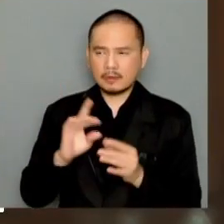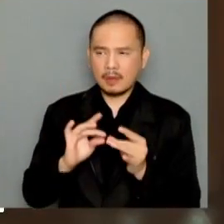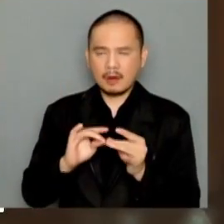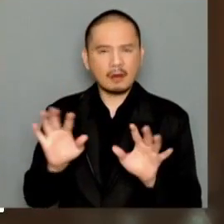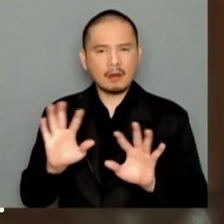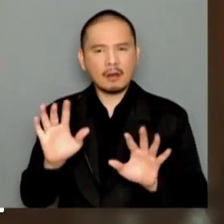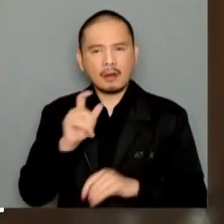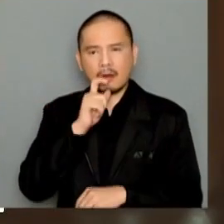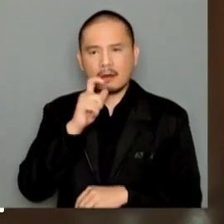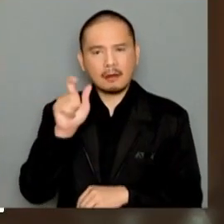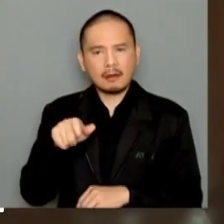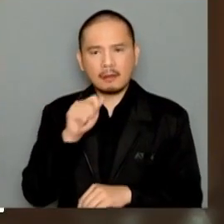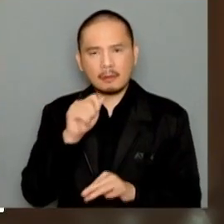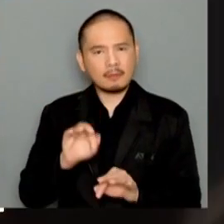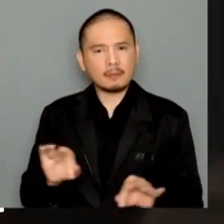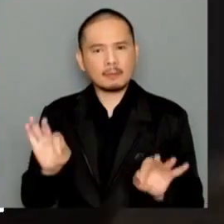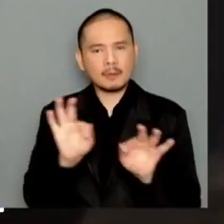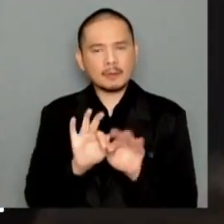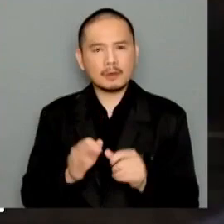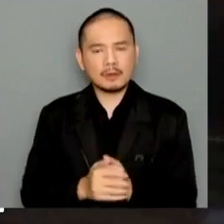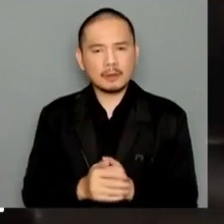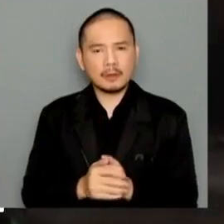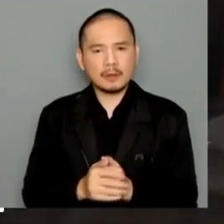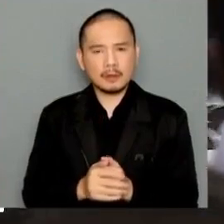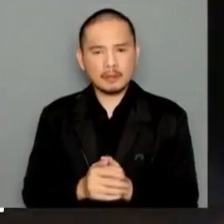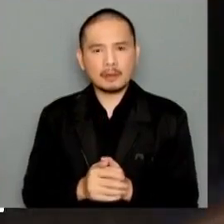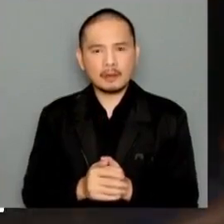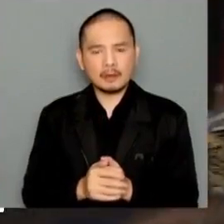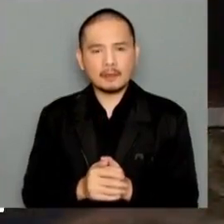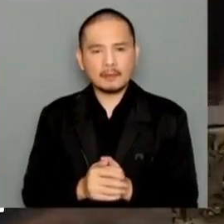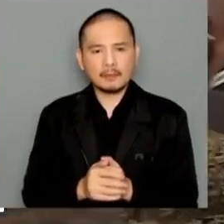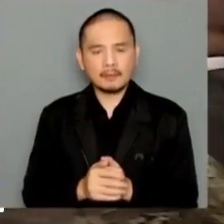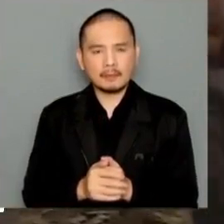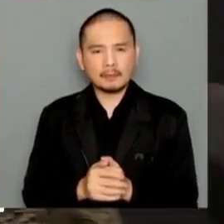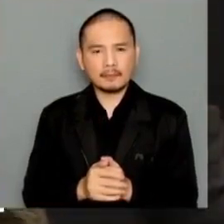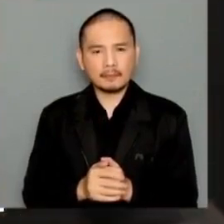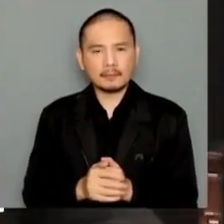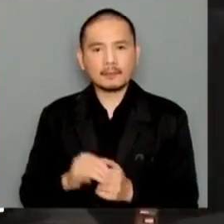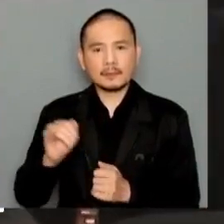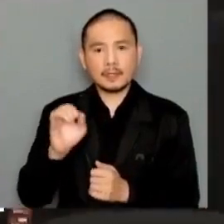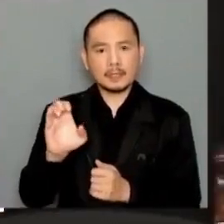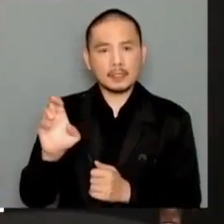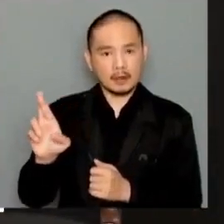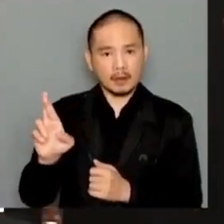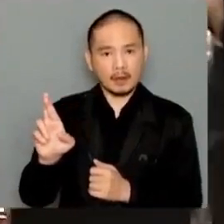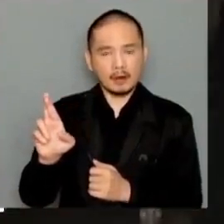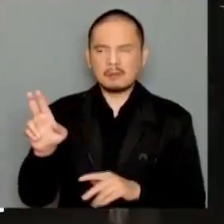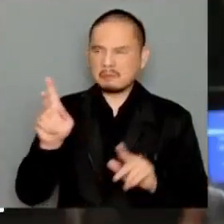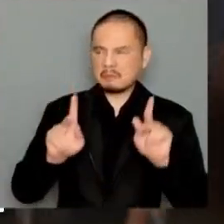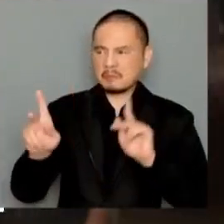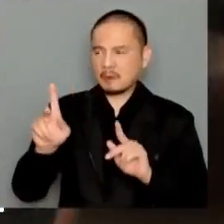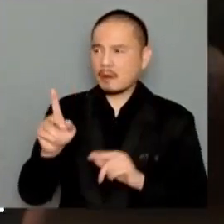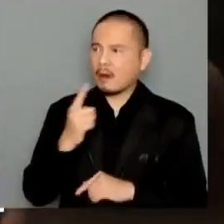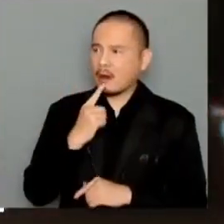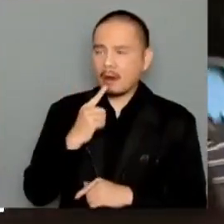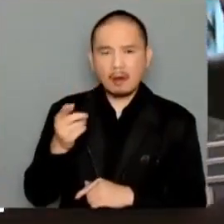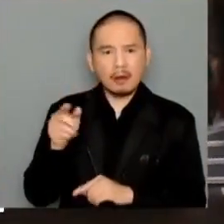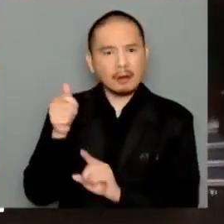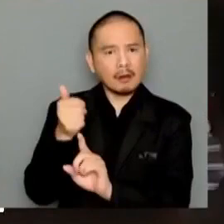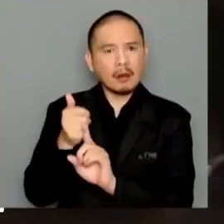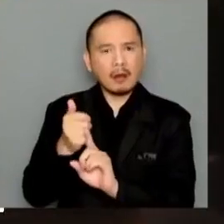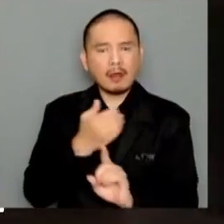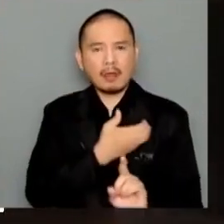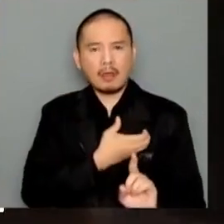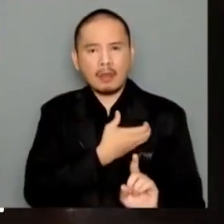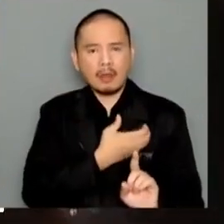after critics have said that Remulla no longer has the moral authority to serve as Justice Secretary with his own son facing